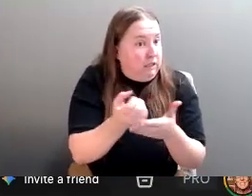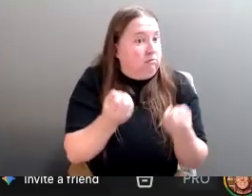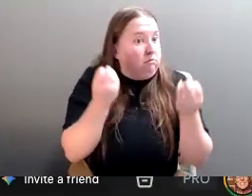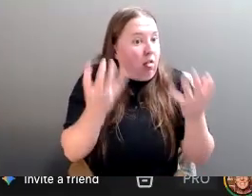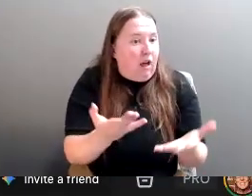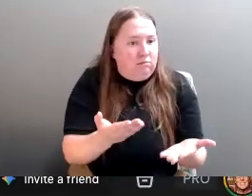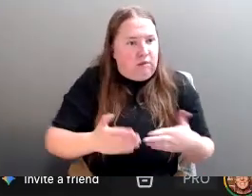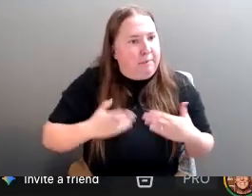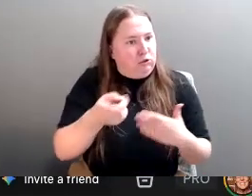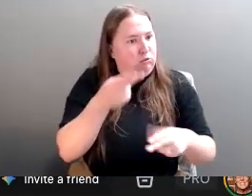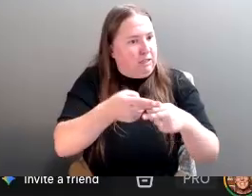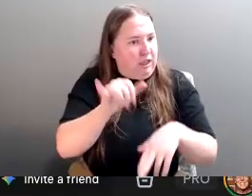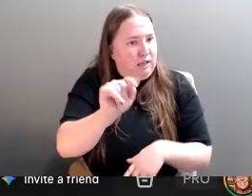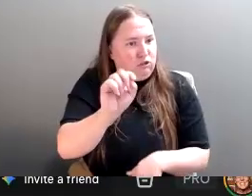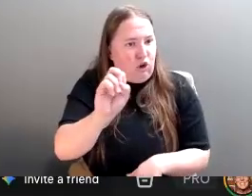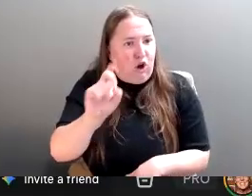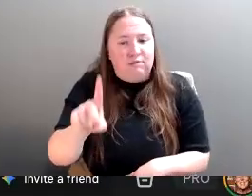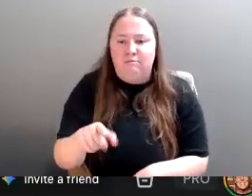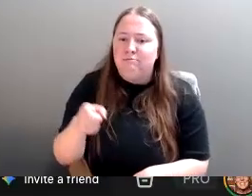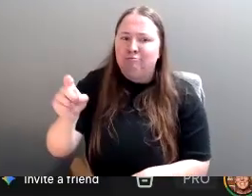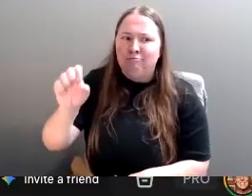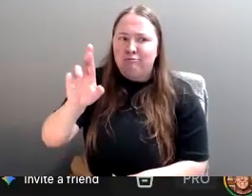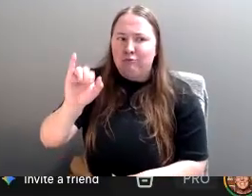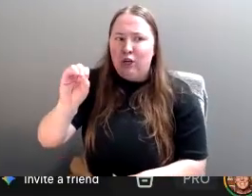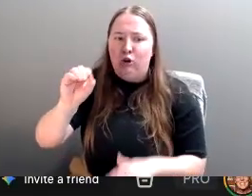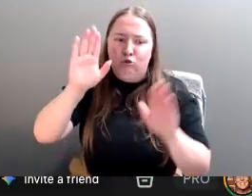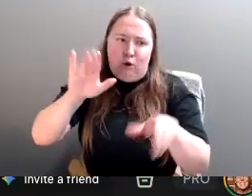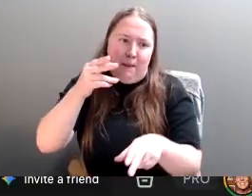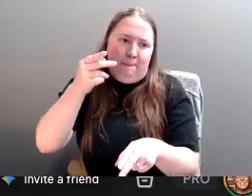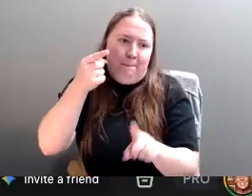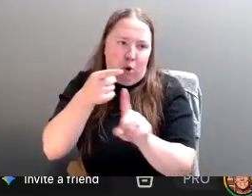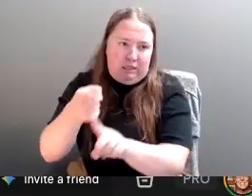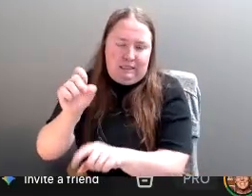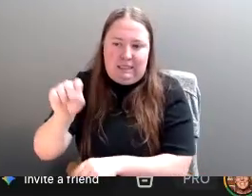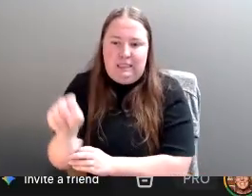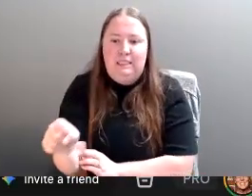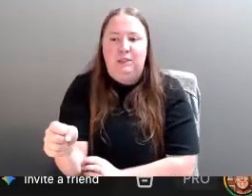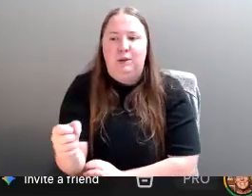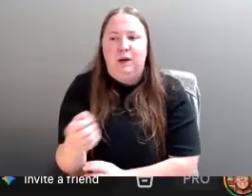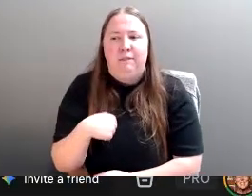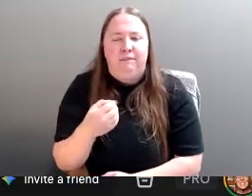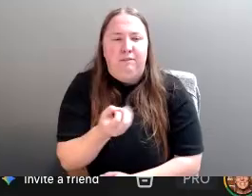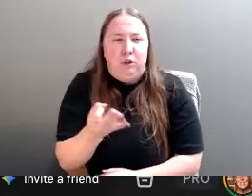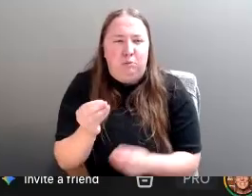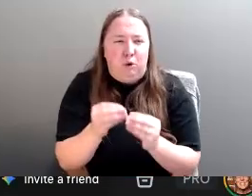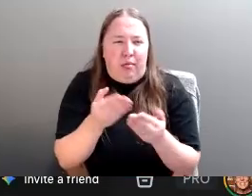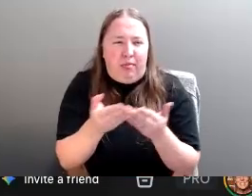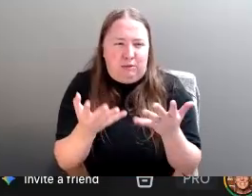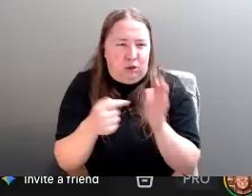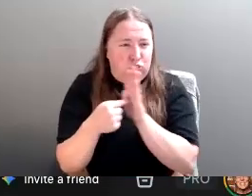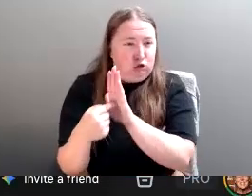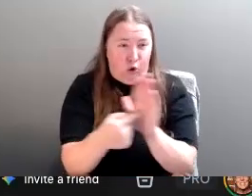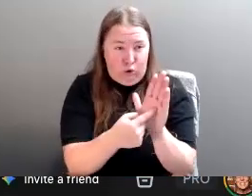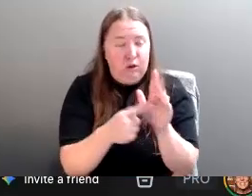I'm glad you brought that up. Yeah. Great points. Really great points. So because we have a couple more things we want to show you, we're going to move to that.